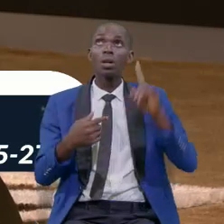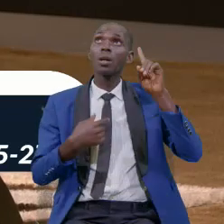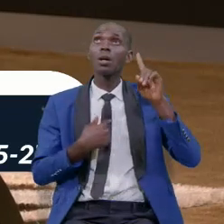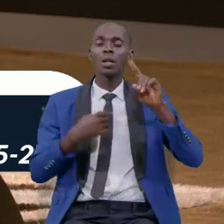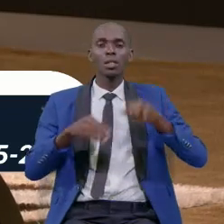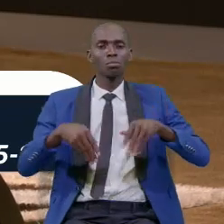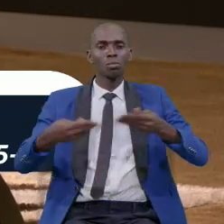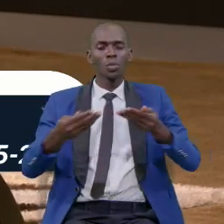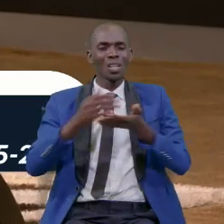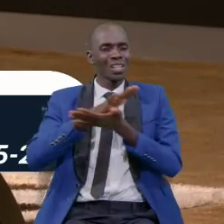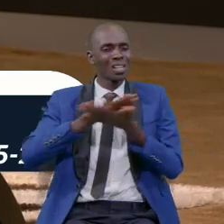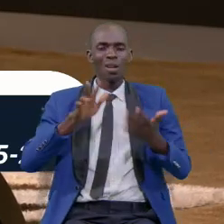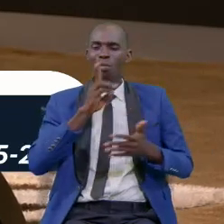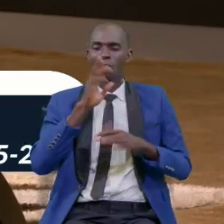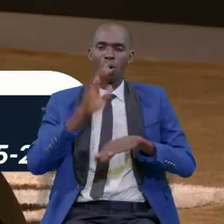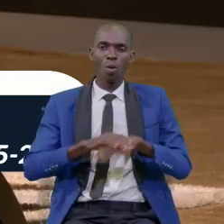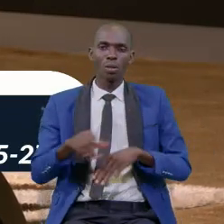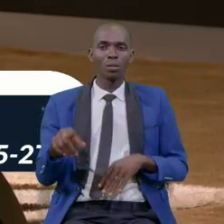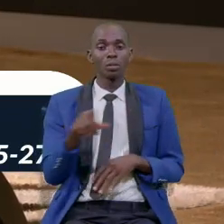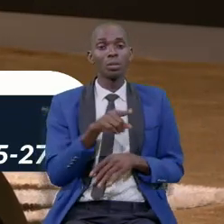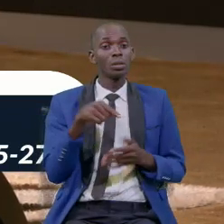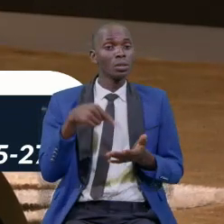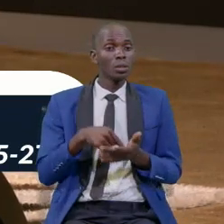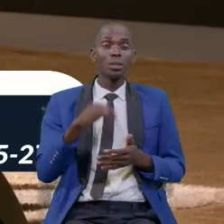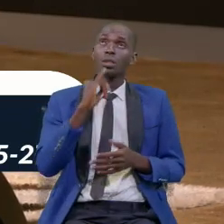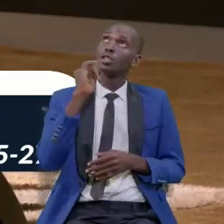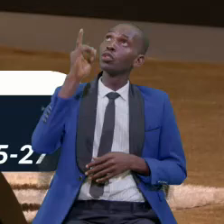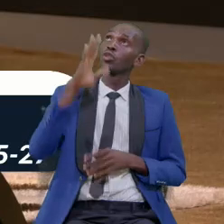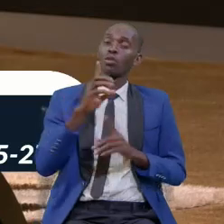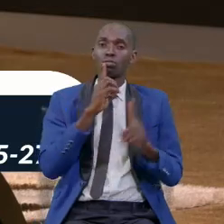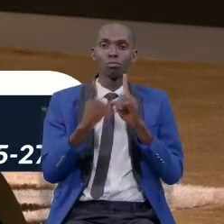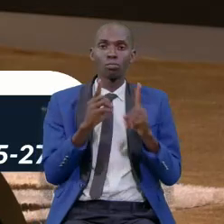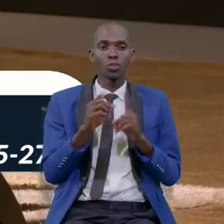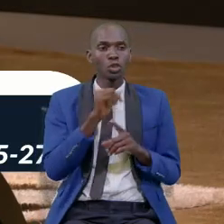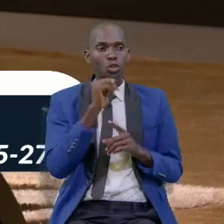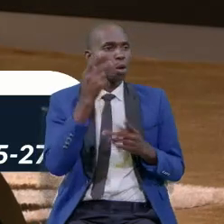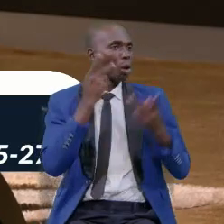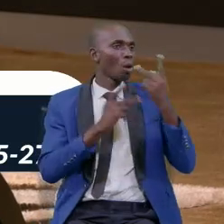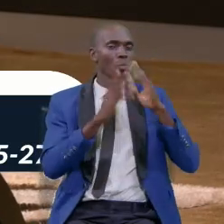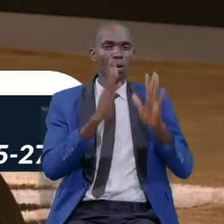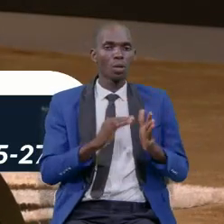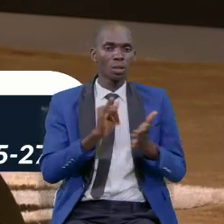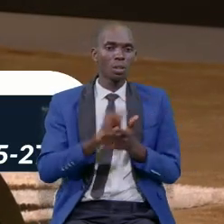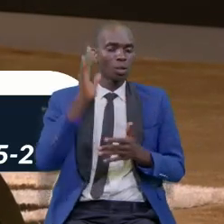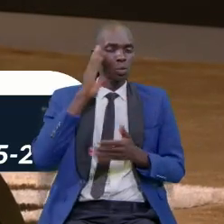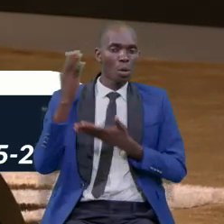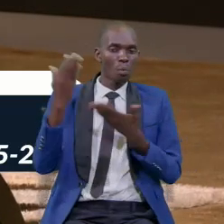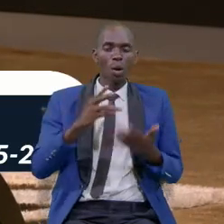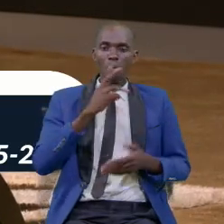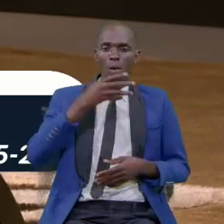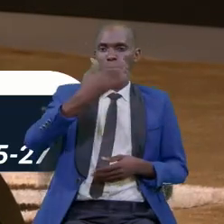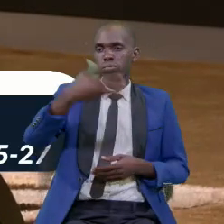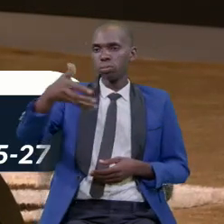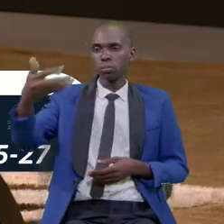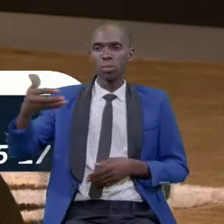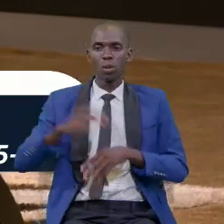clean water upon you. This is God talking. This is not a prophet going to sprinkle water on you. This is